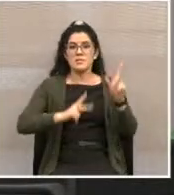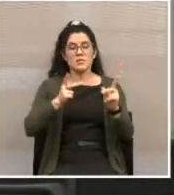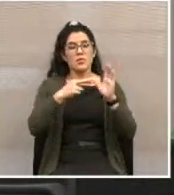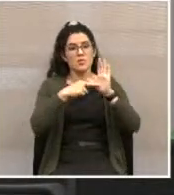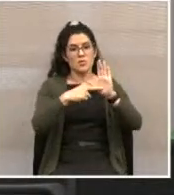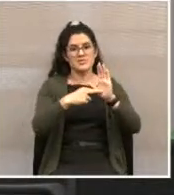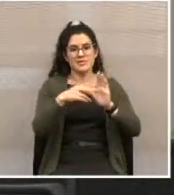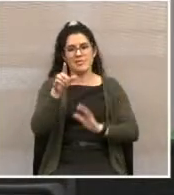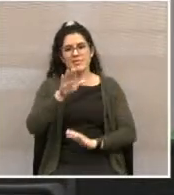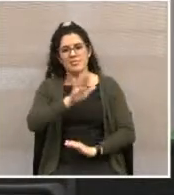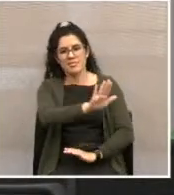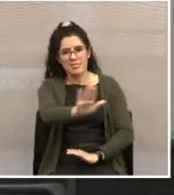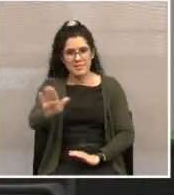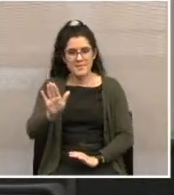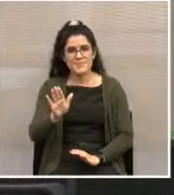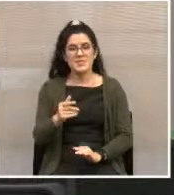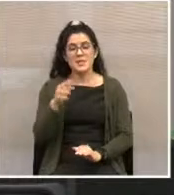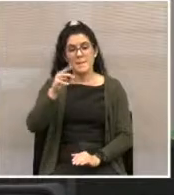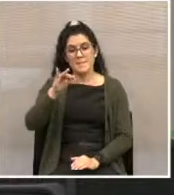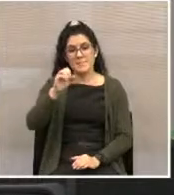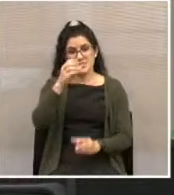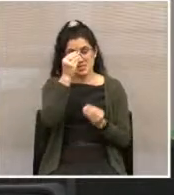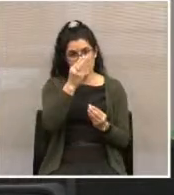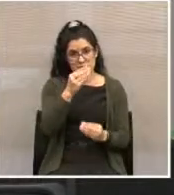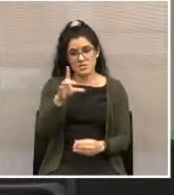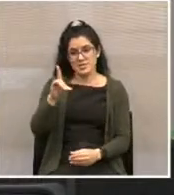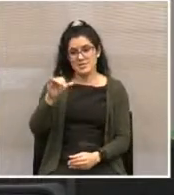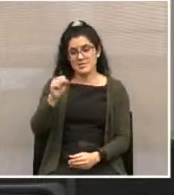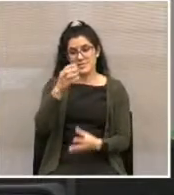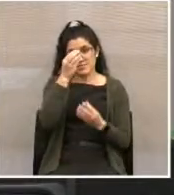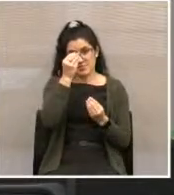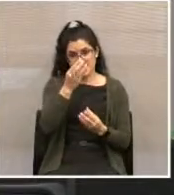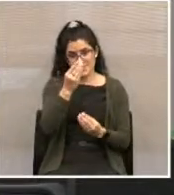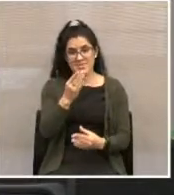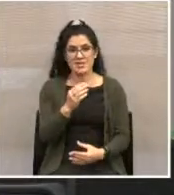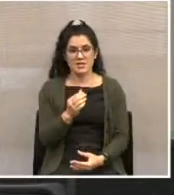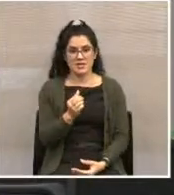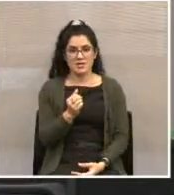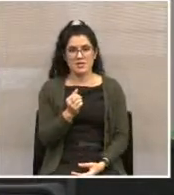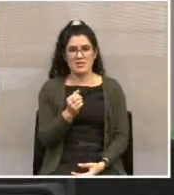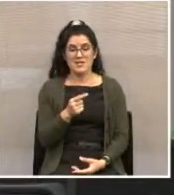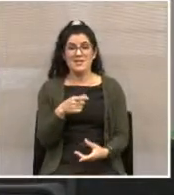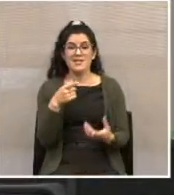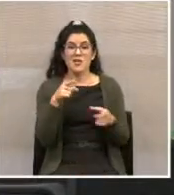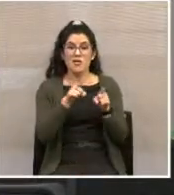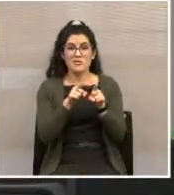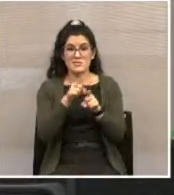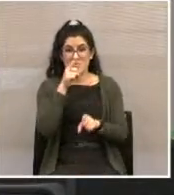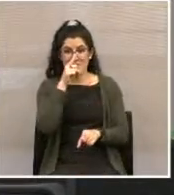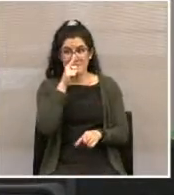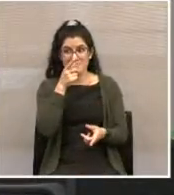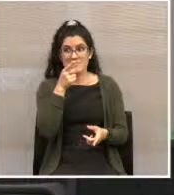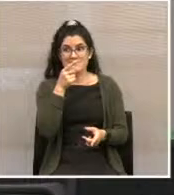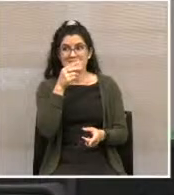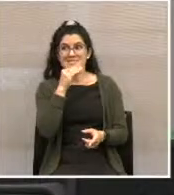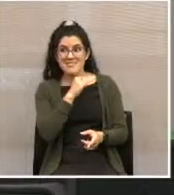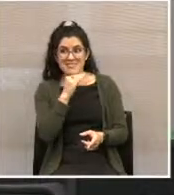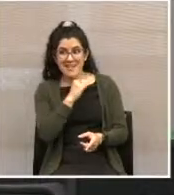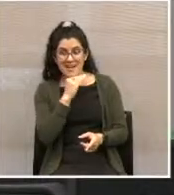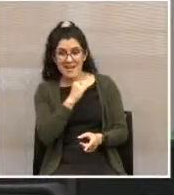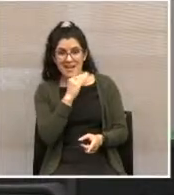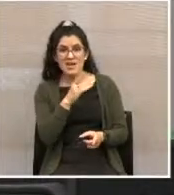represent them. Misinformation and disinformation are not only deceitful, but also